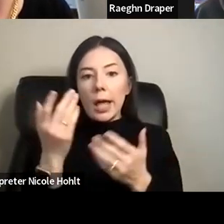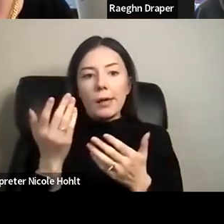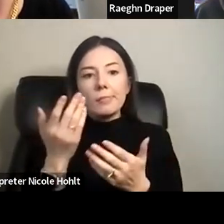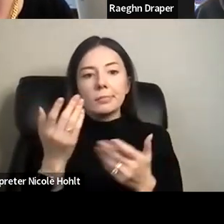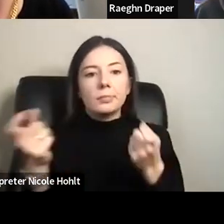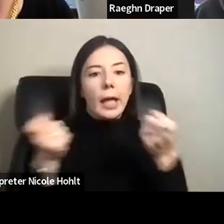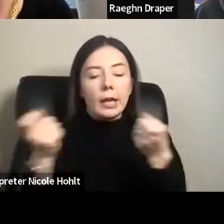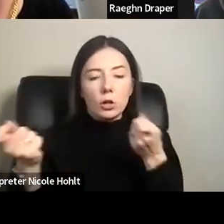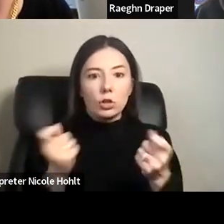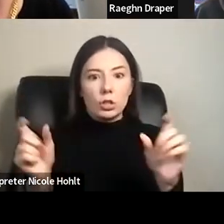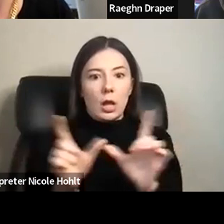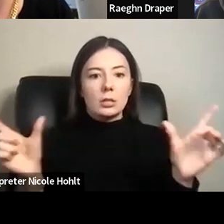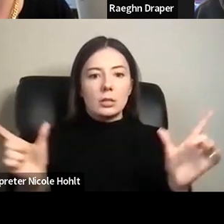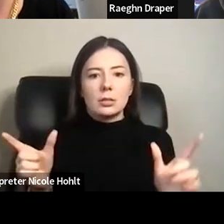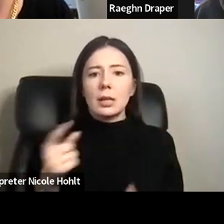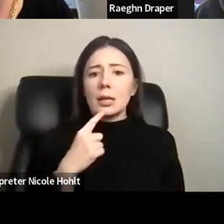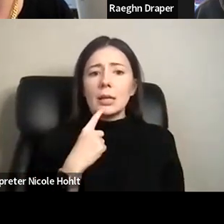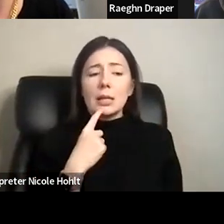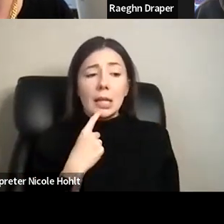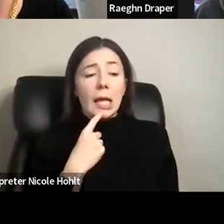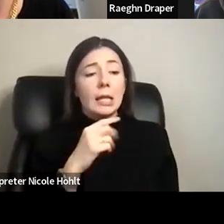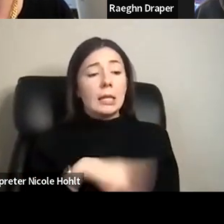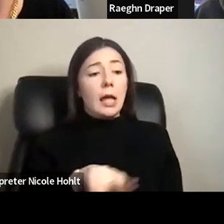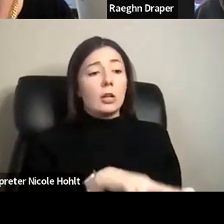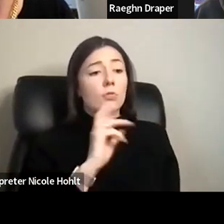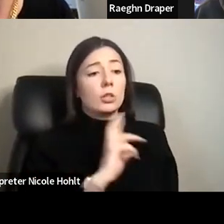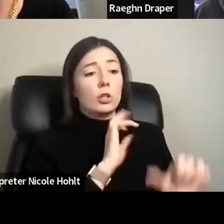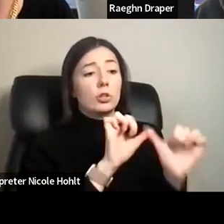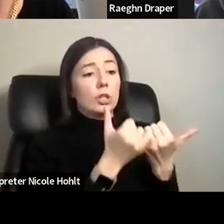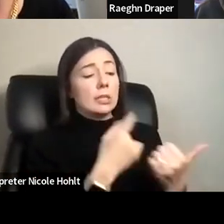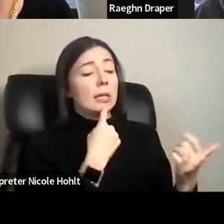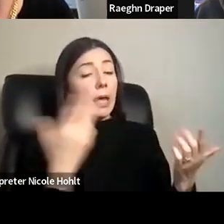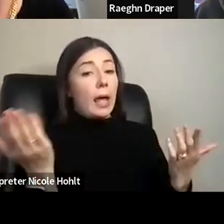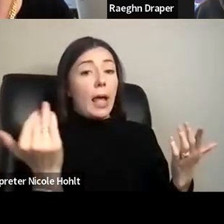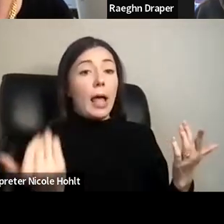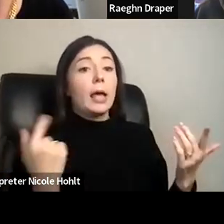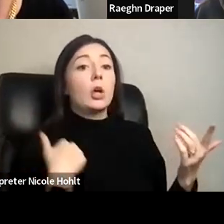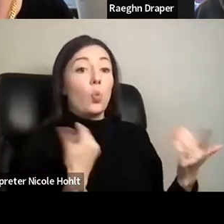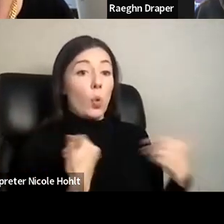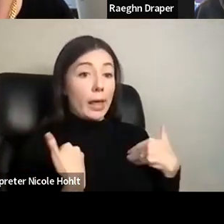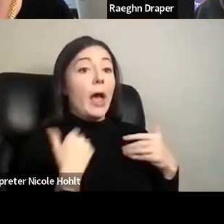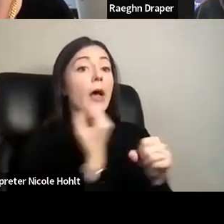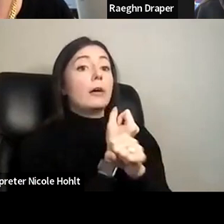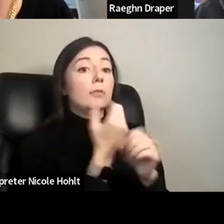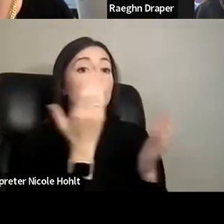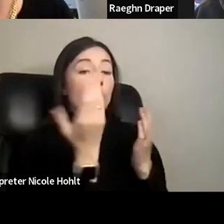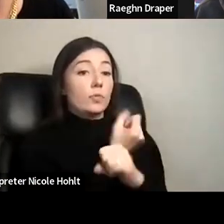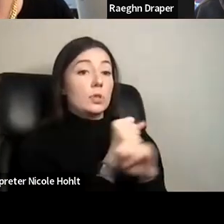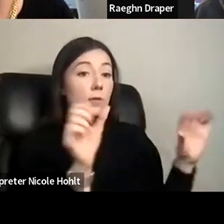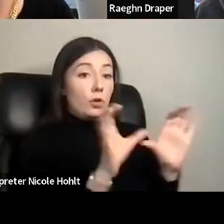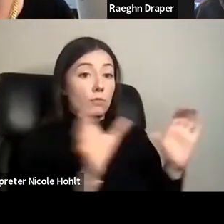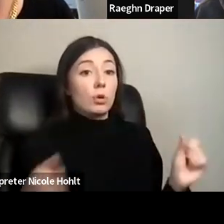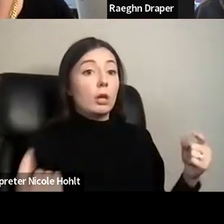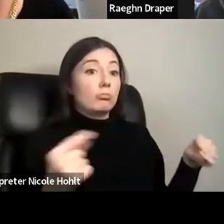promoted themselves like, hey, come to us, we have ServSafe. And so that ServSafe,